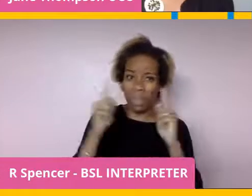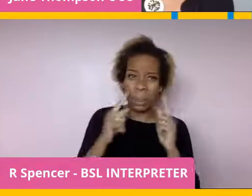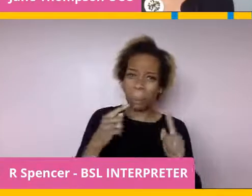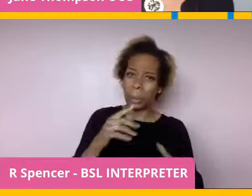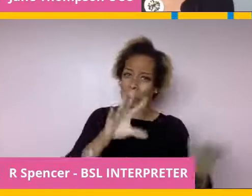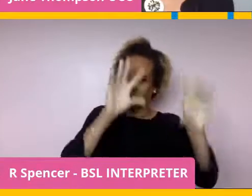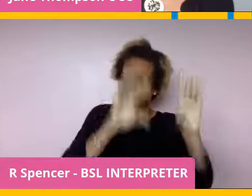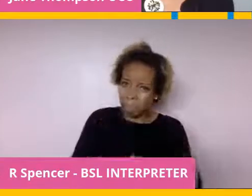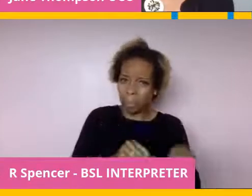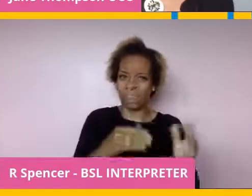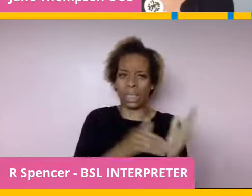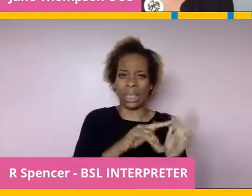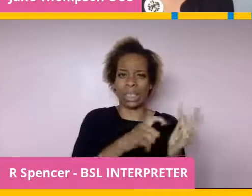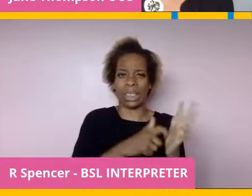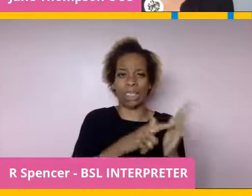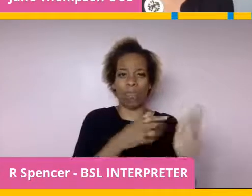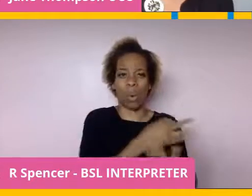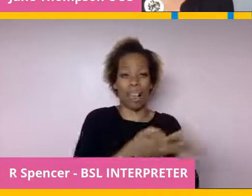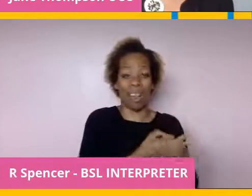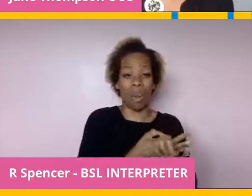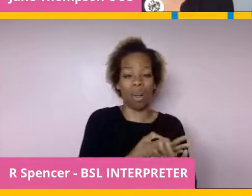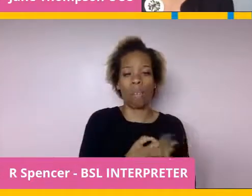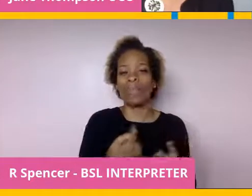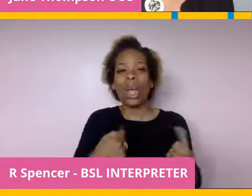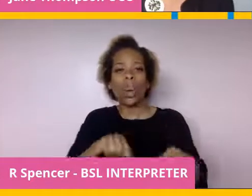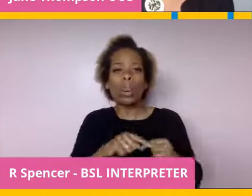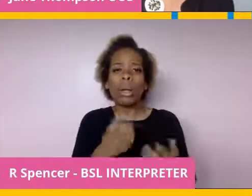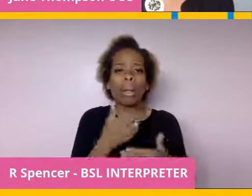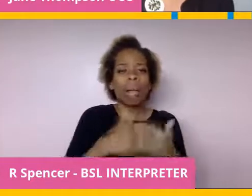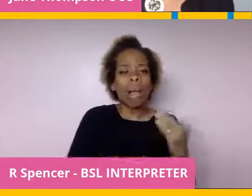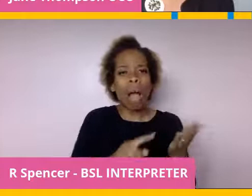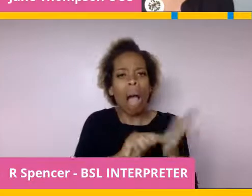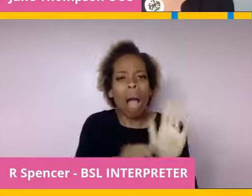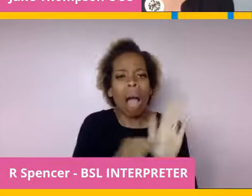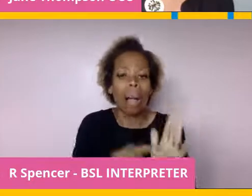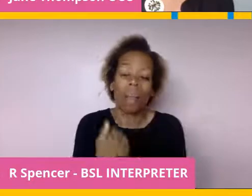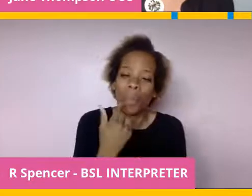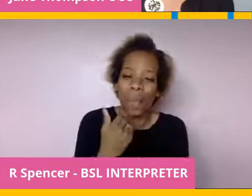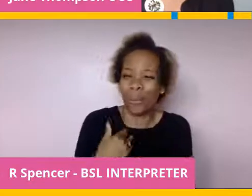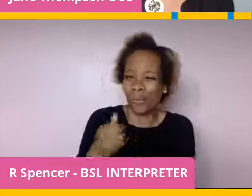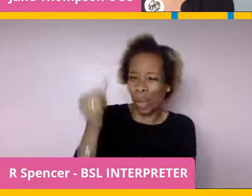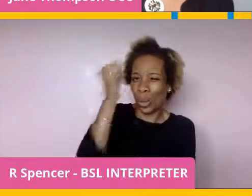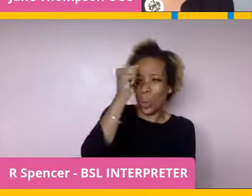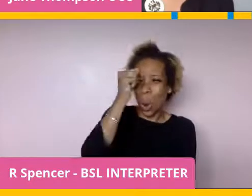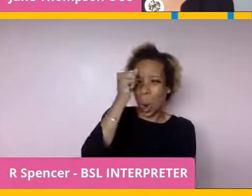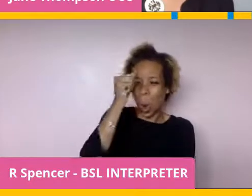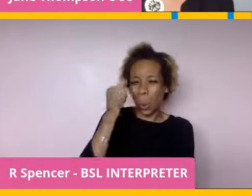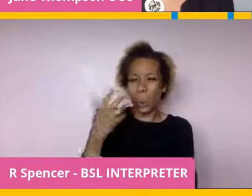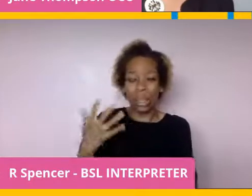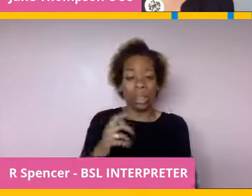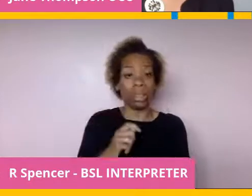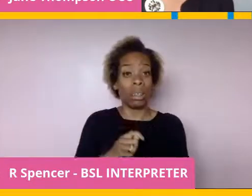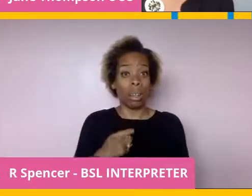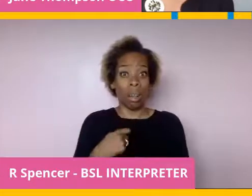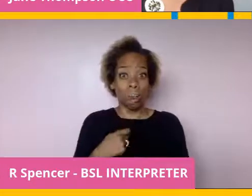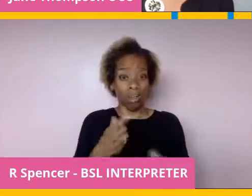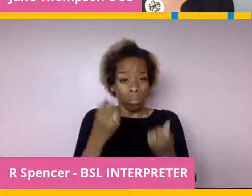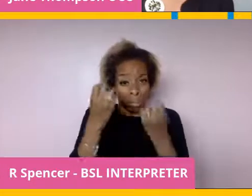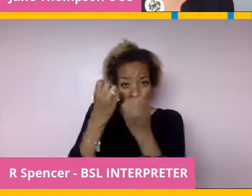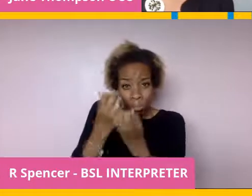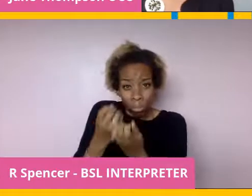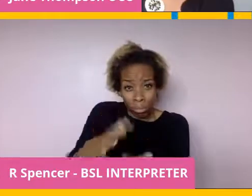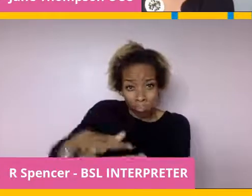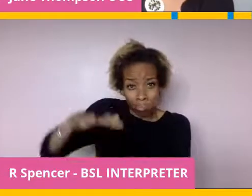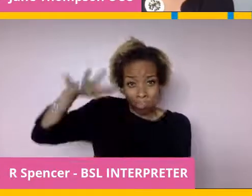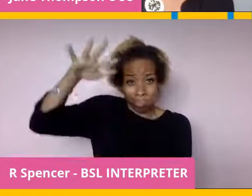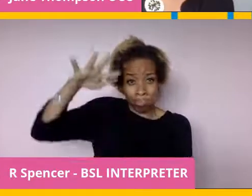don't necessarily publicise that well enough. And also there are so many that may end up feeling a bit like a drop in the ocean, but it's an important drop, and it